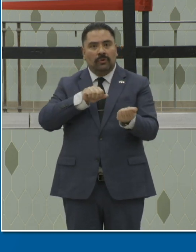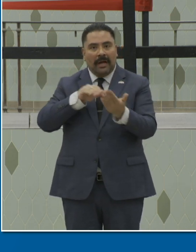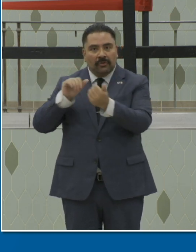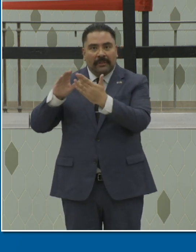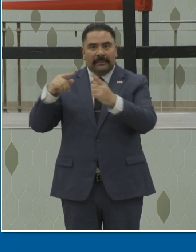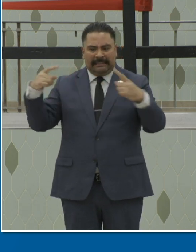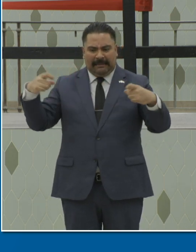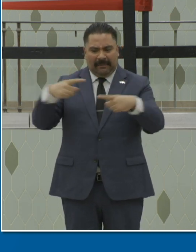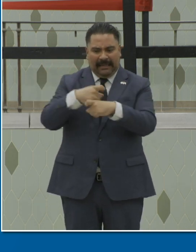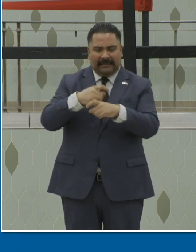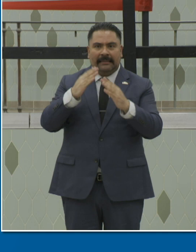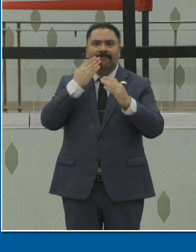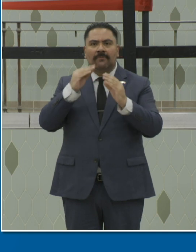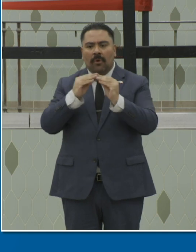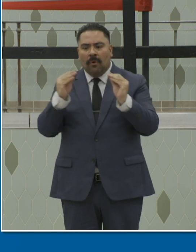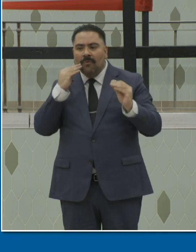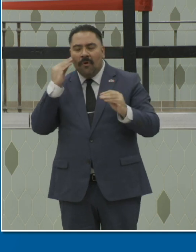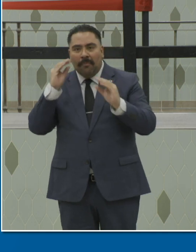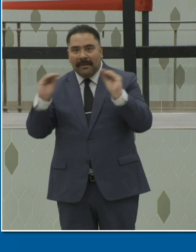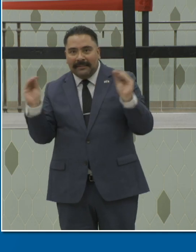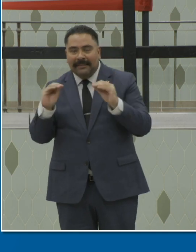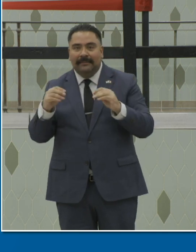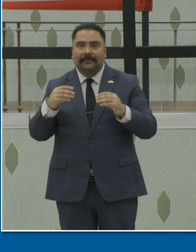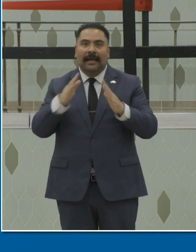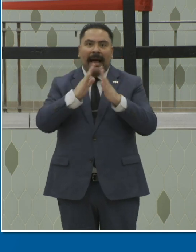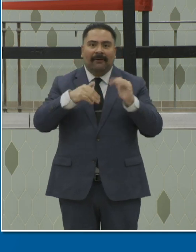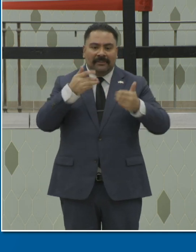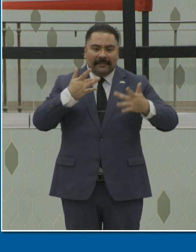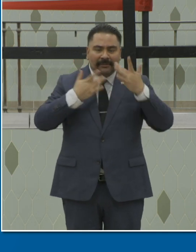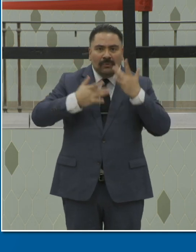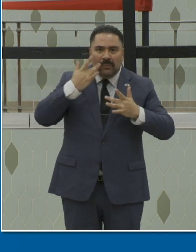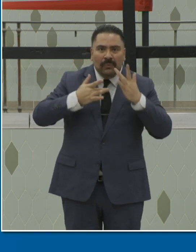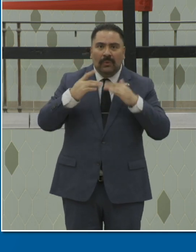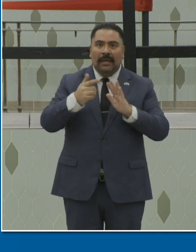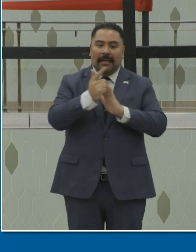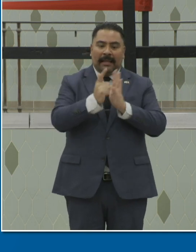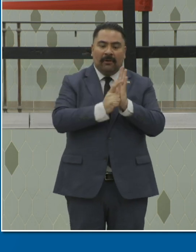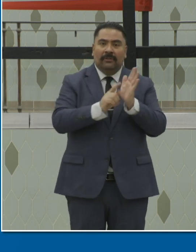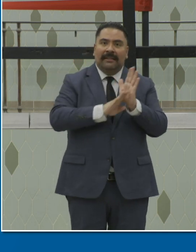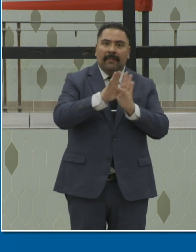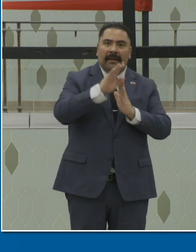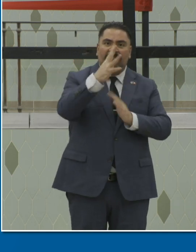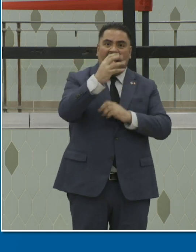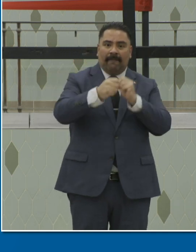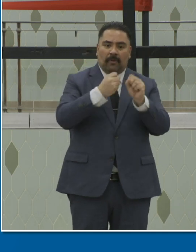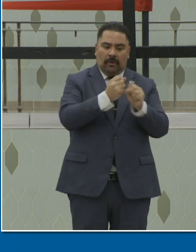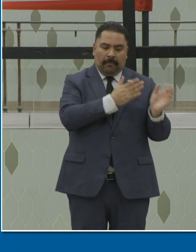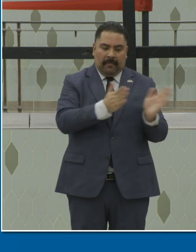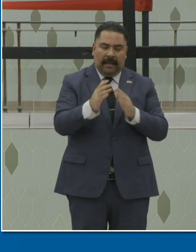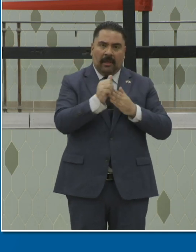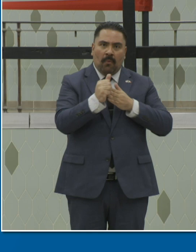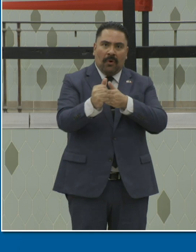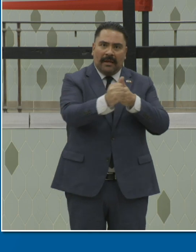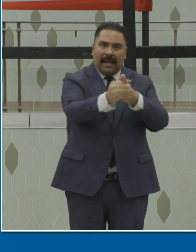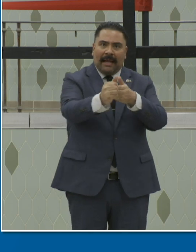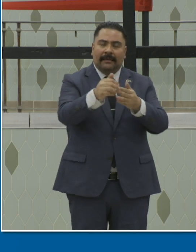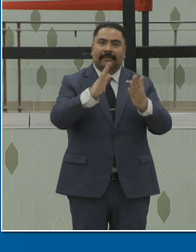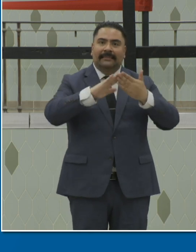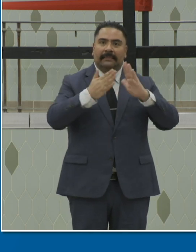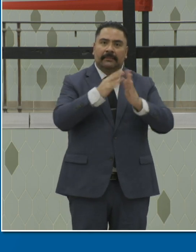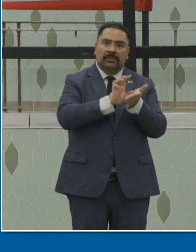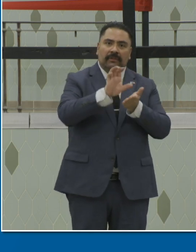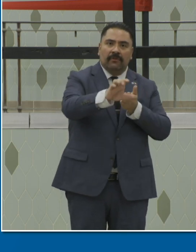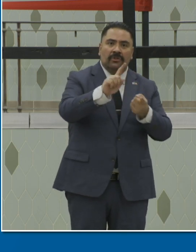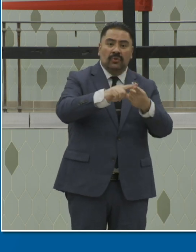complexities of homelessness and housing insecurity in Chicago, including leading the development of a five-year plan that will guide the city's investments and activities